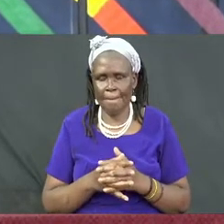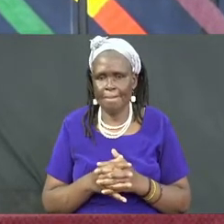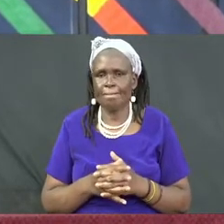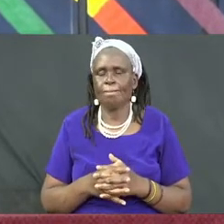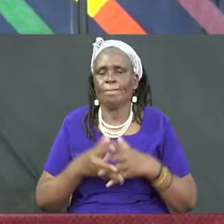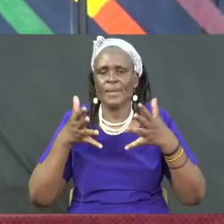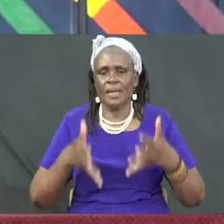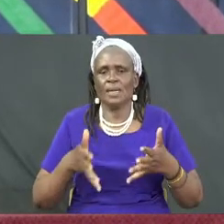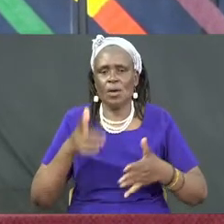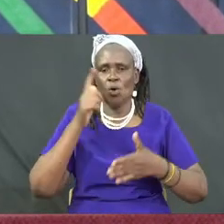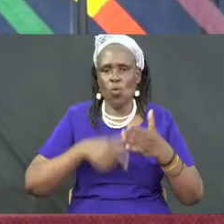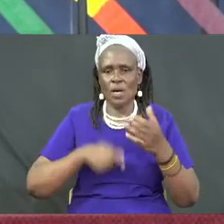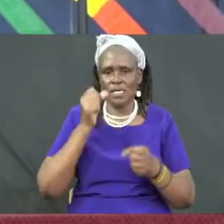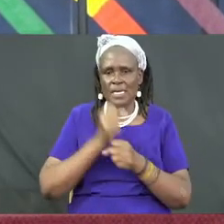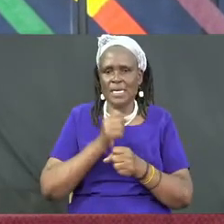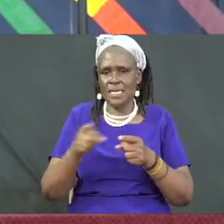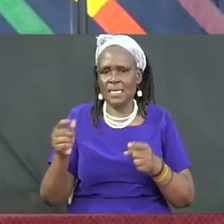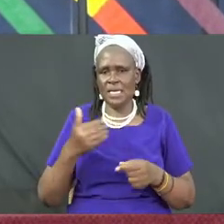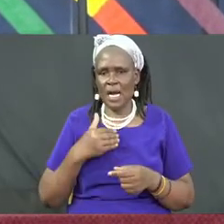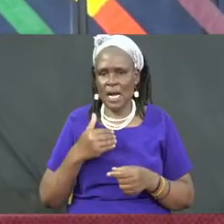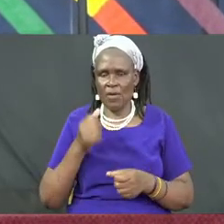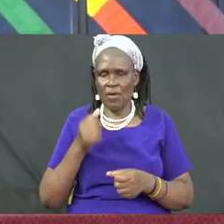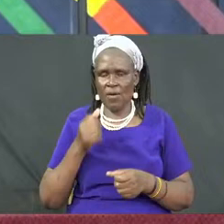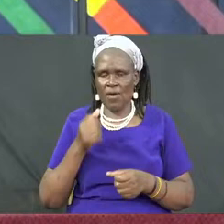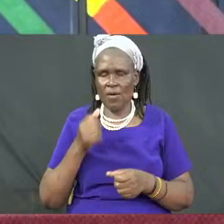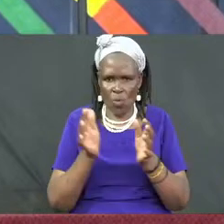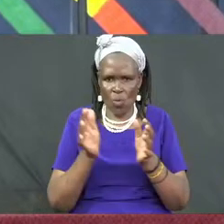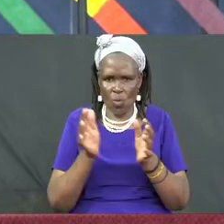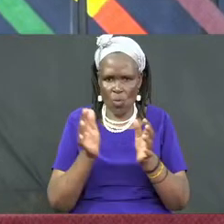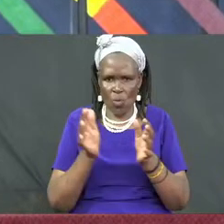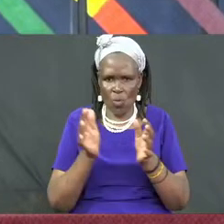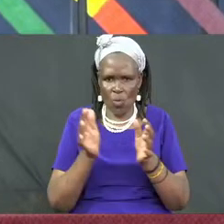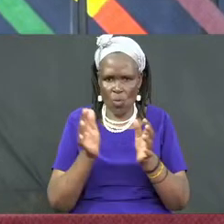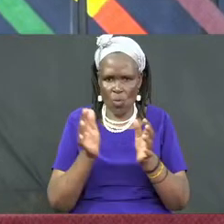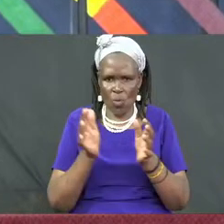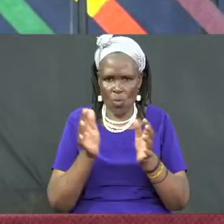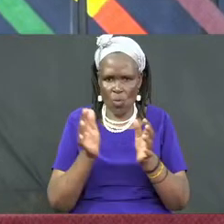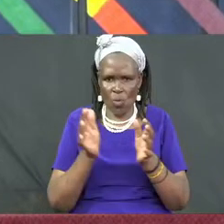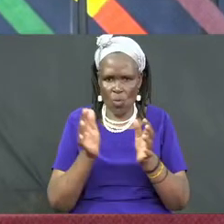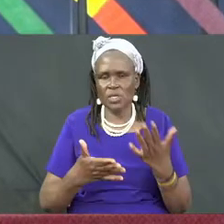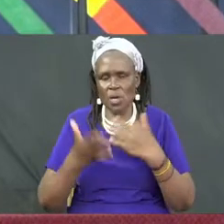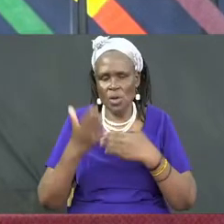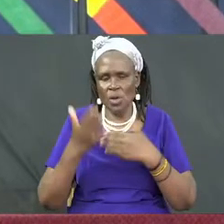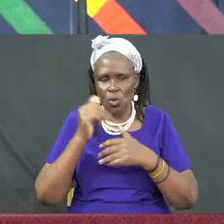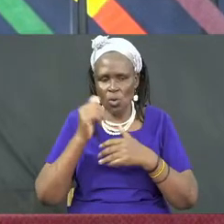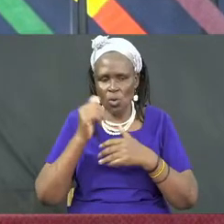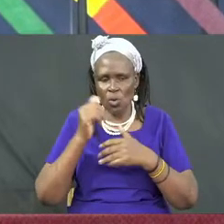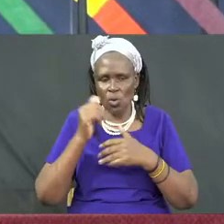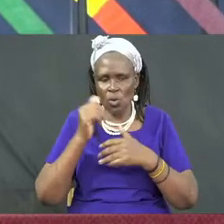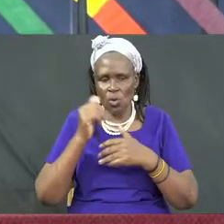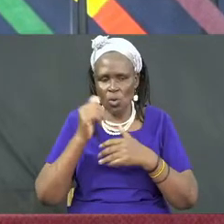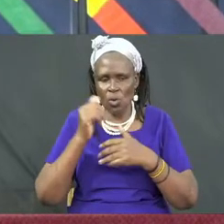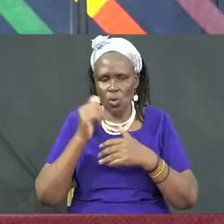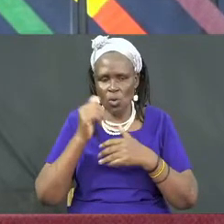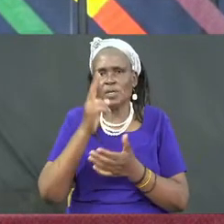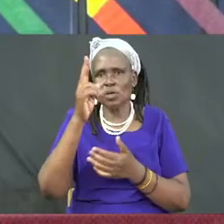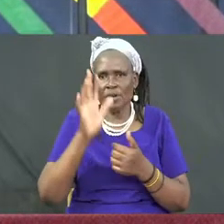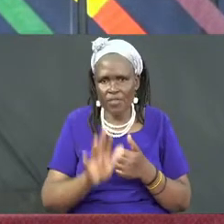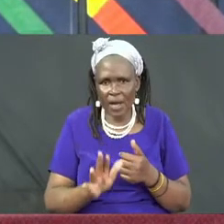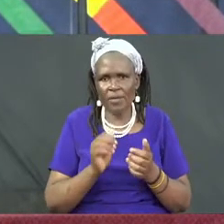Now, what does this have to do with Balaam? Because we said all he did was bless the children of Israel. Chapter 25, they turned